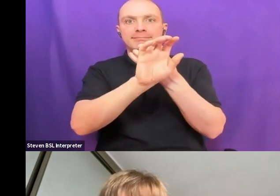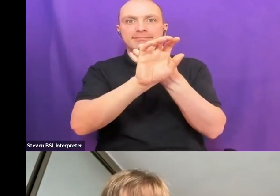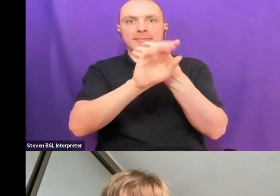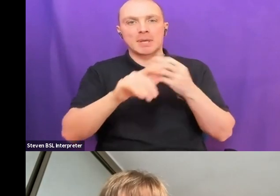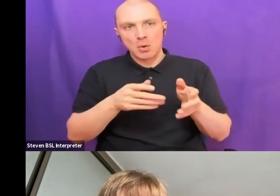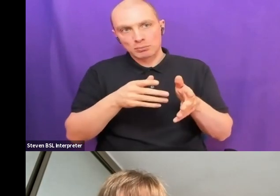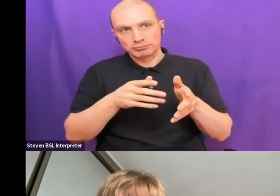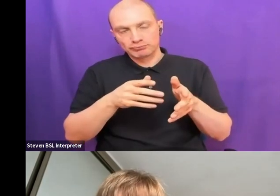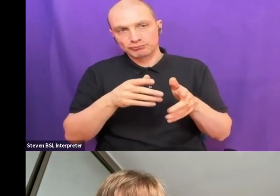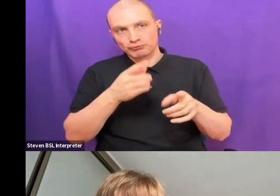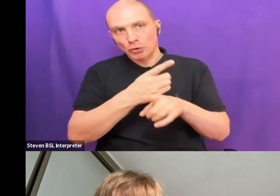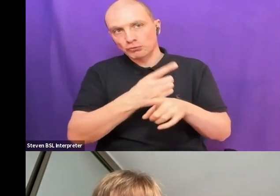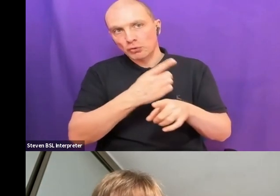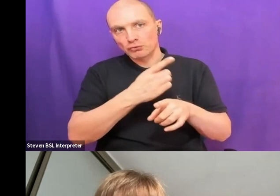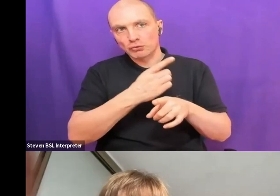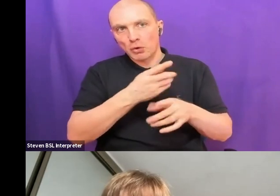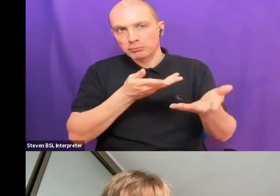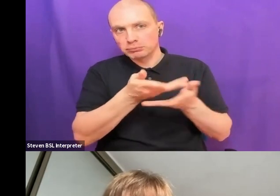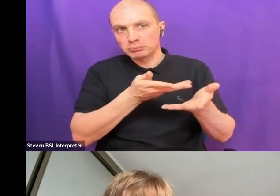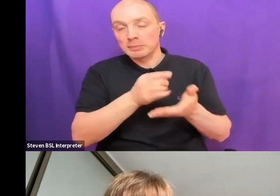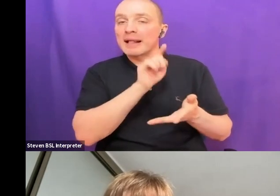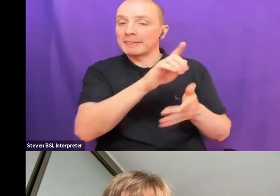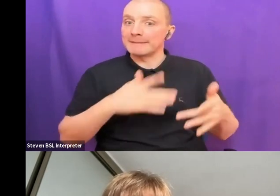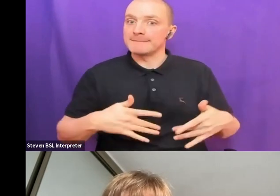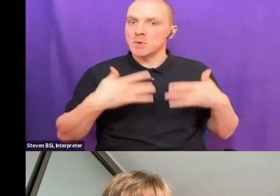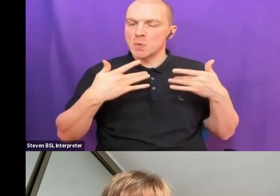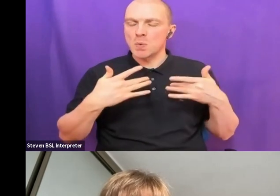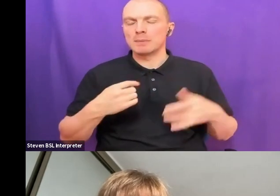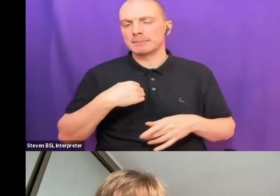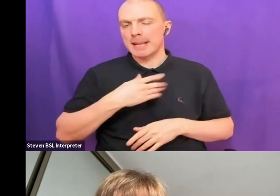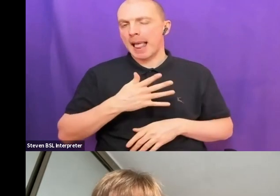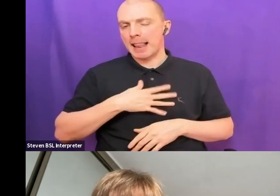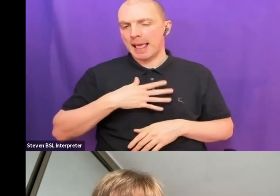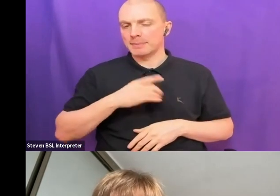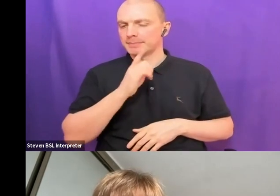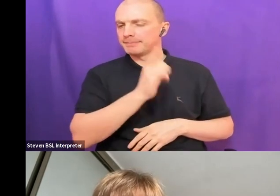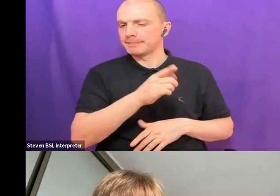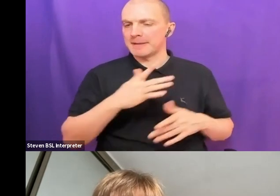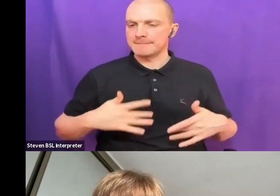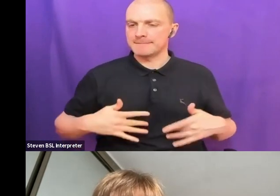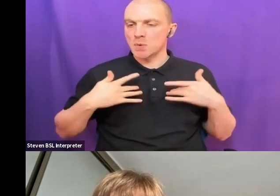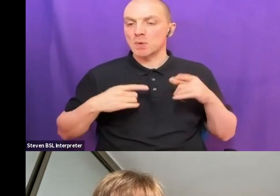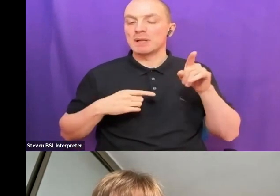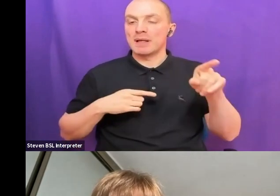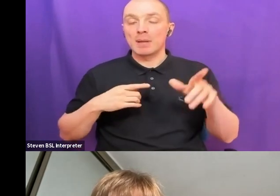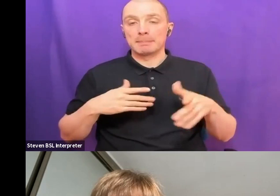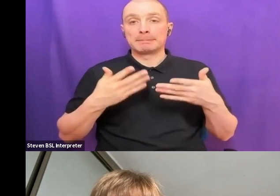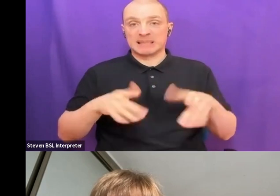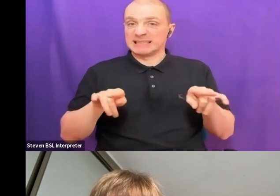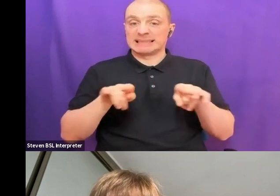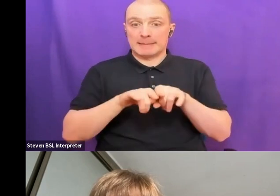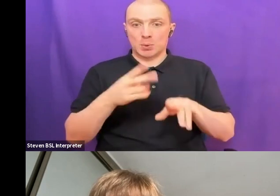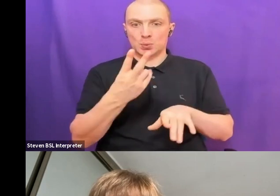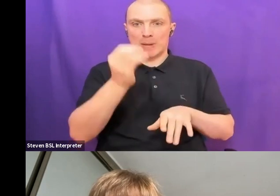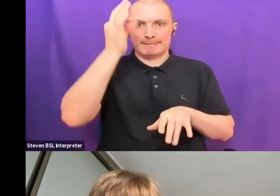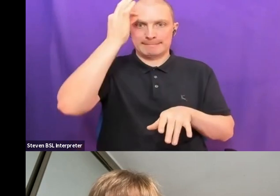well. But I was struck by their approach had been starting with the concept of 20-minute neighbourhoods, and where they've got to,